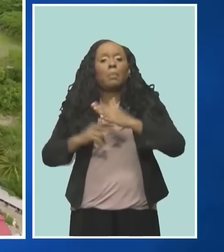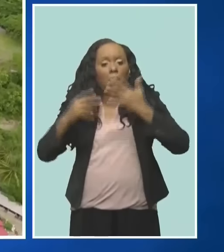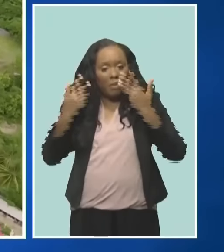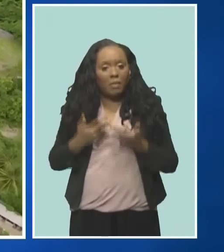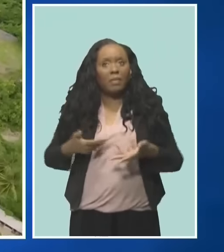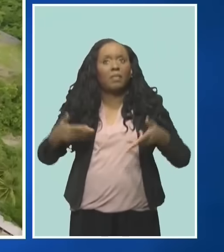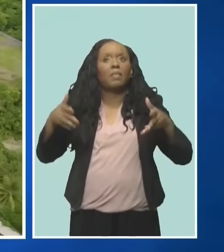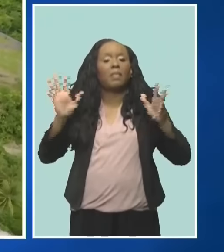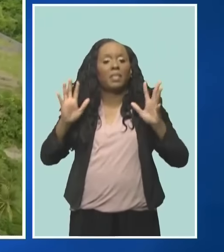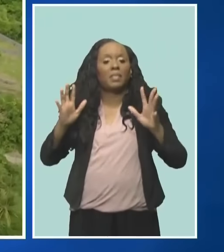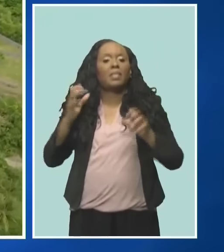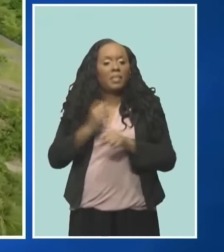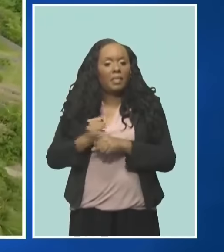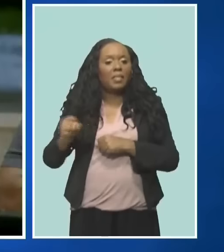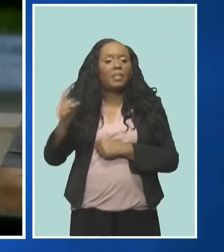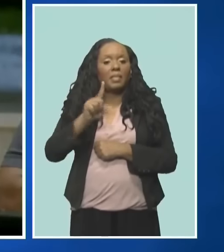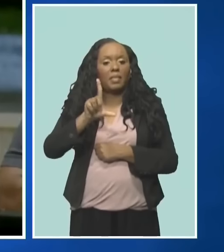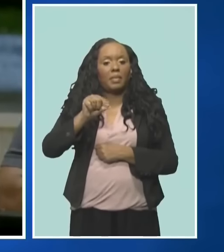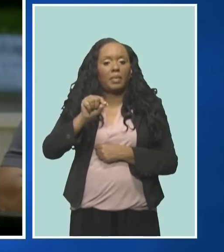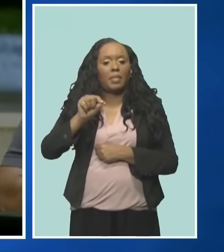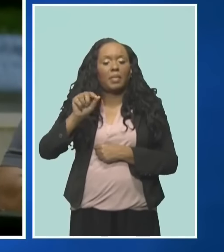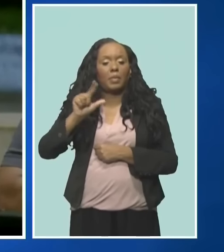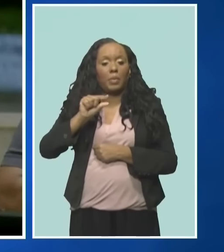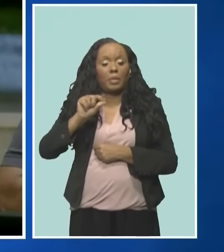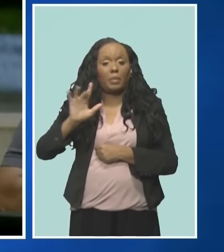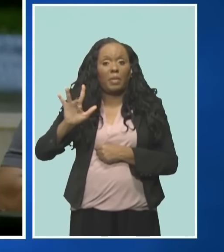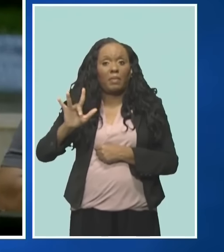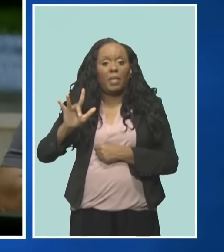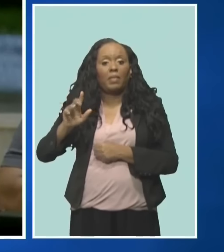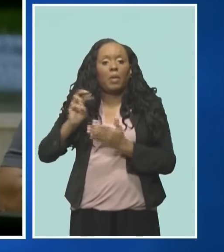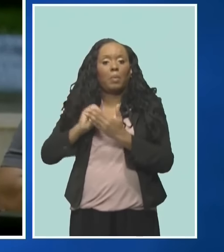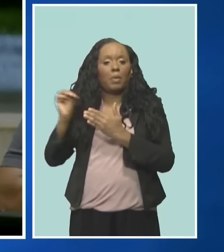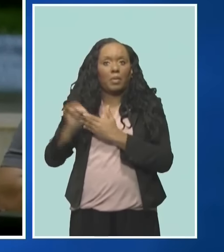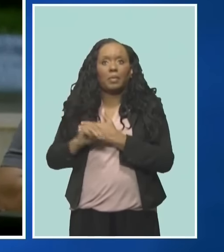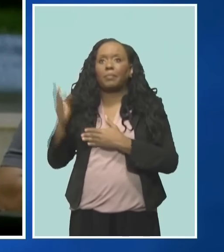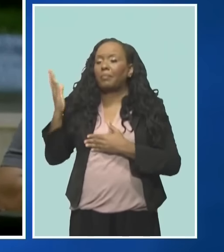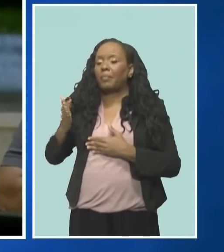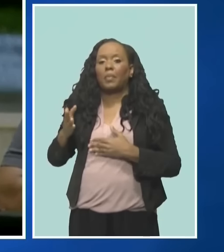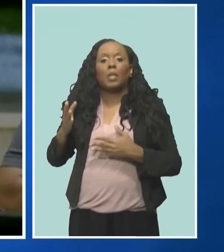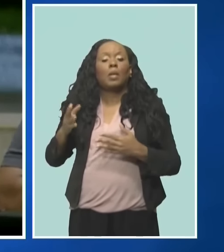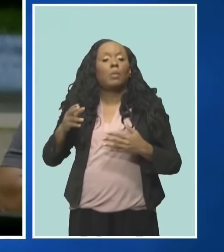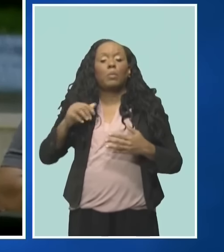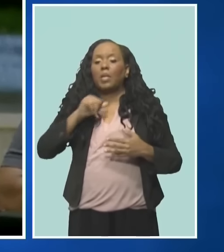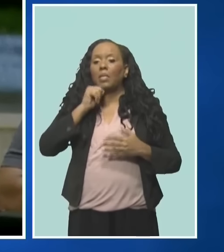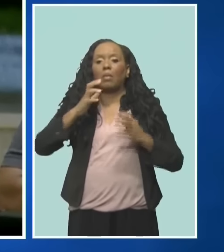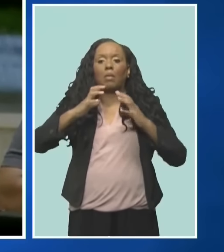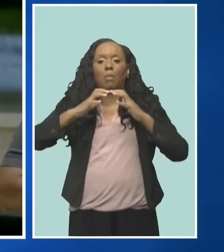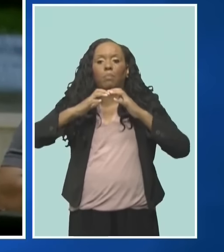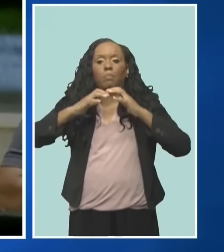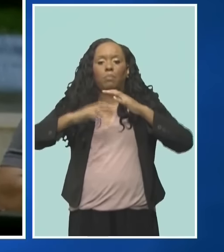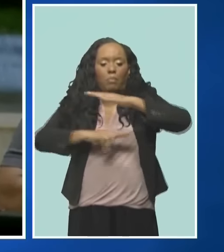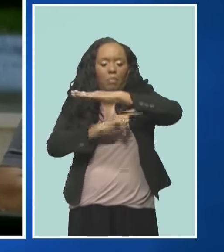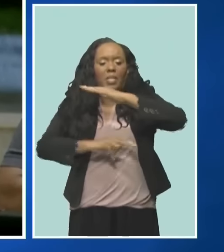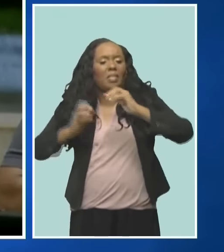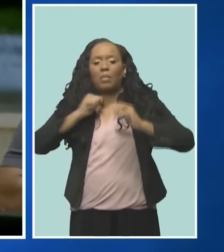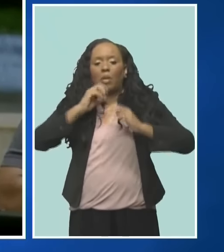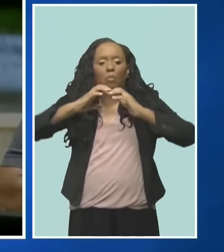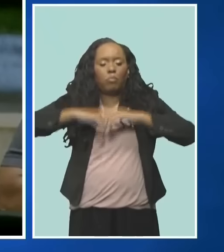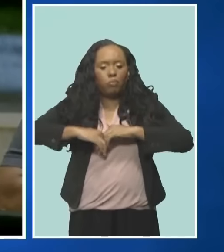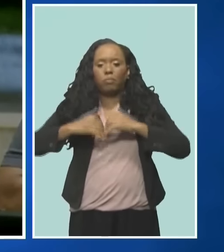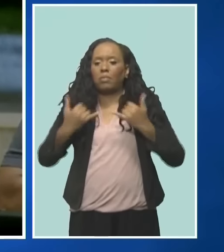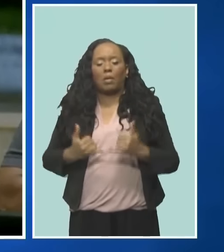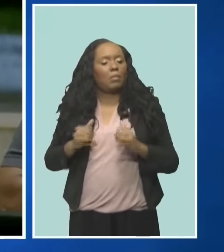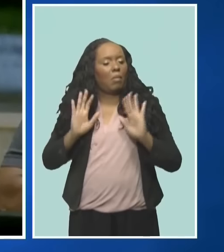2025. Persons will not be able to walk across the bridge as they're doing now, so we are holding on the demolition of the bridge until such time as we know that that